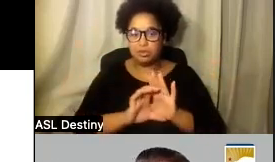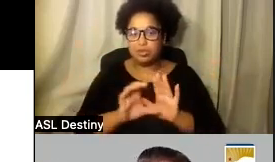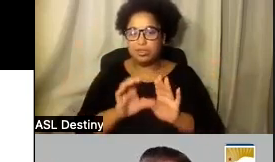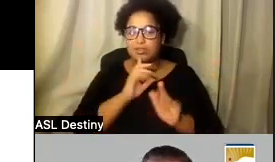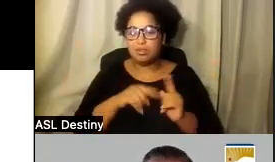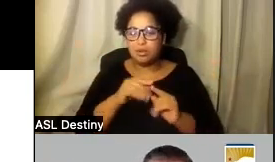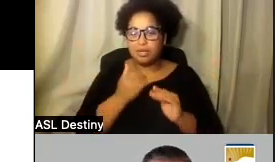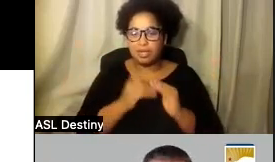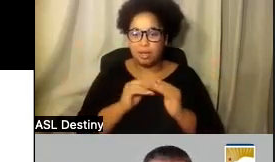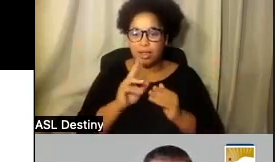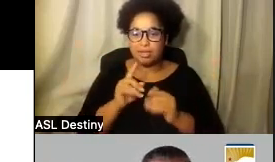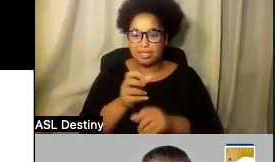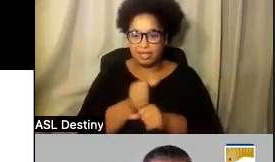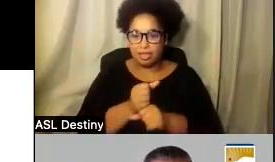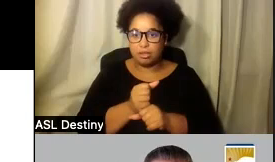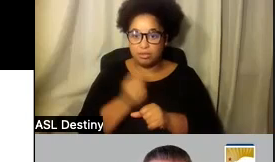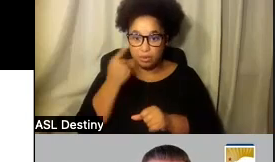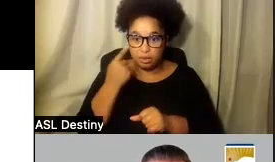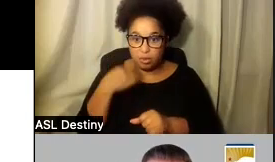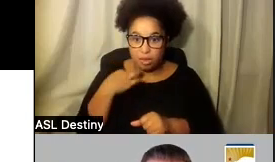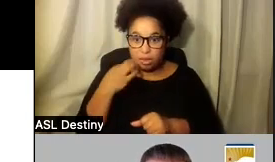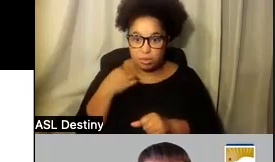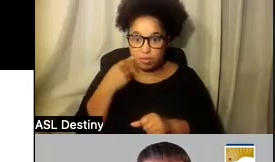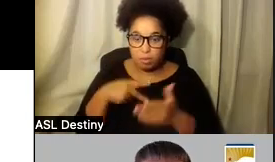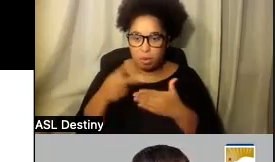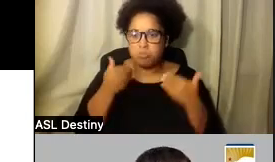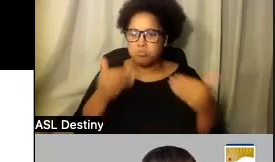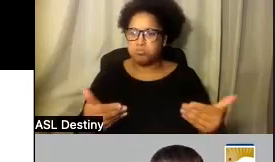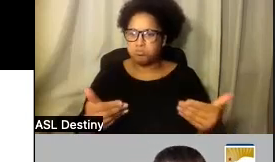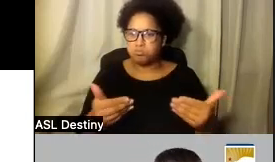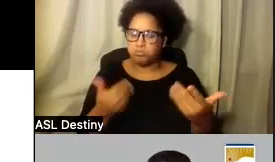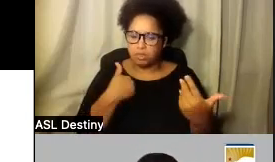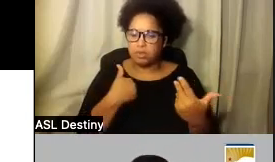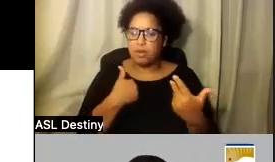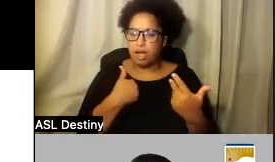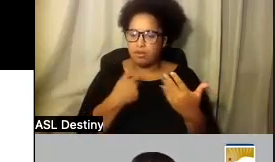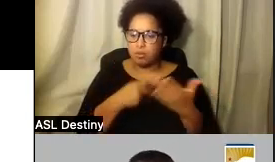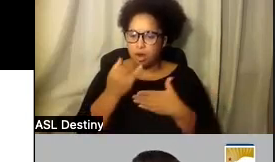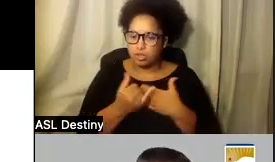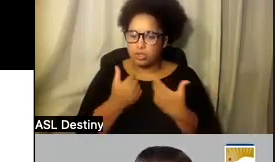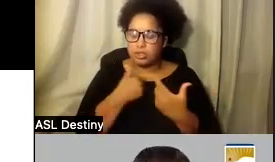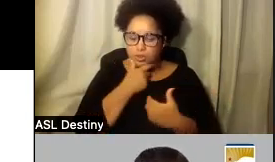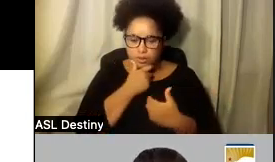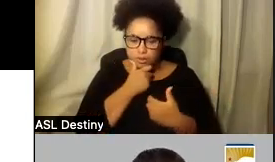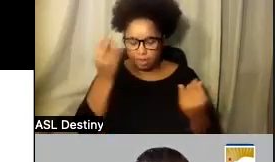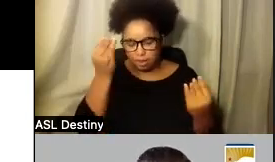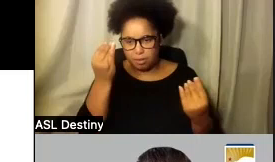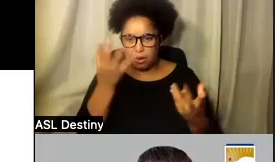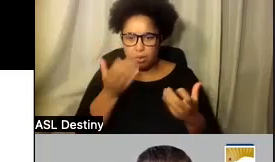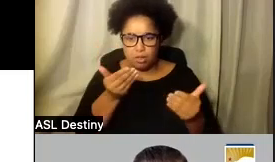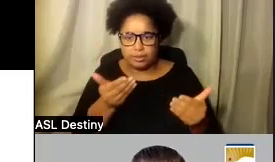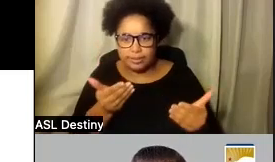would encourage you, if you believe that you are eligible for this and you have prospective projects that you may have considered but